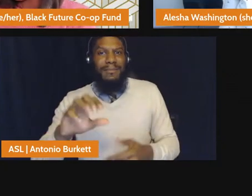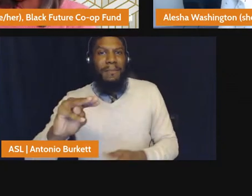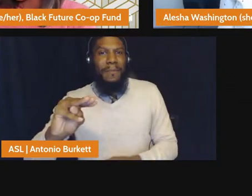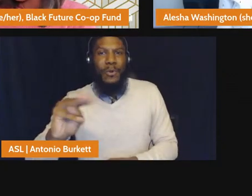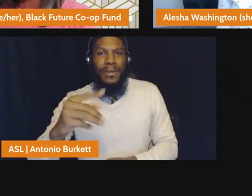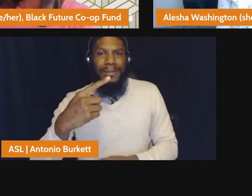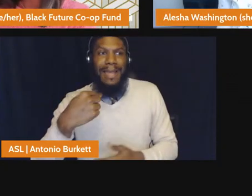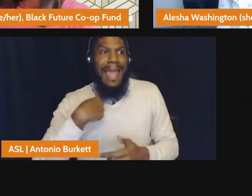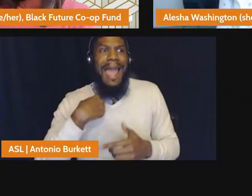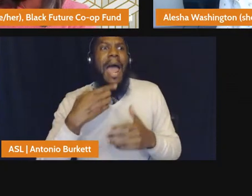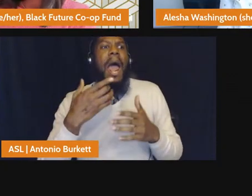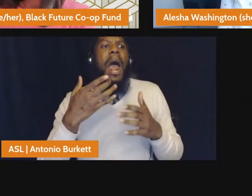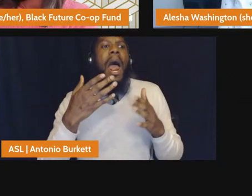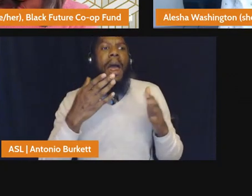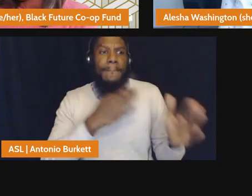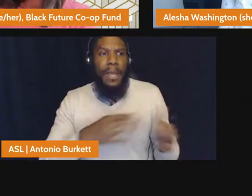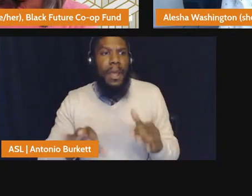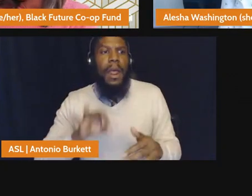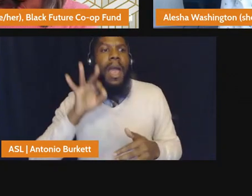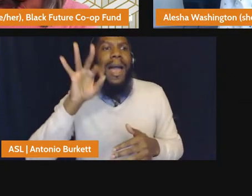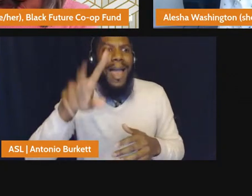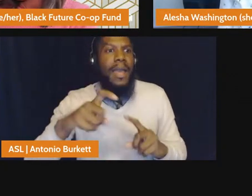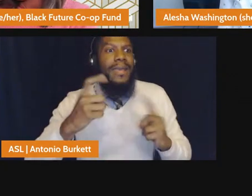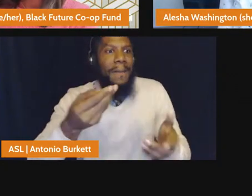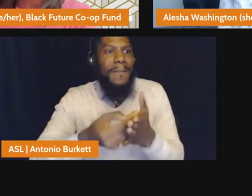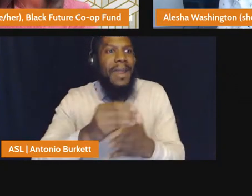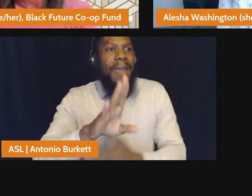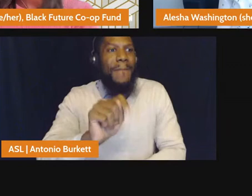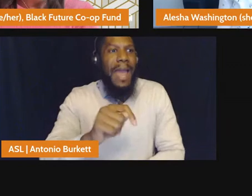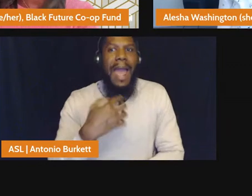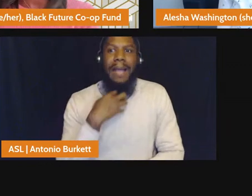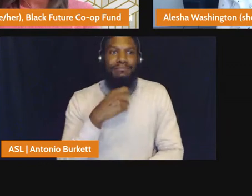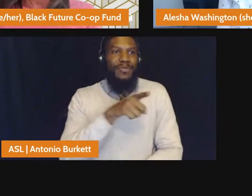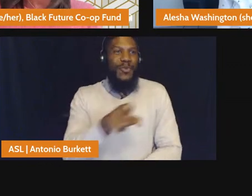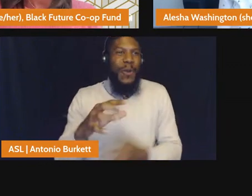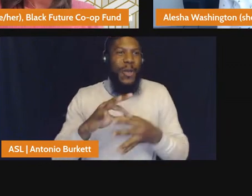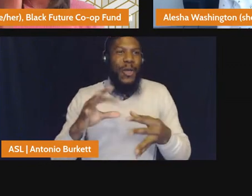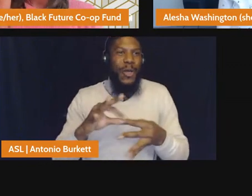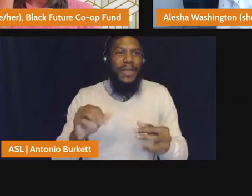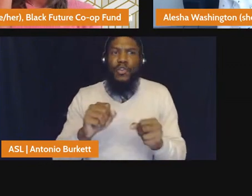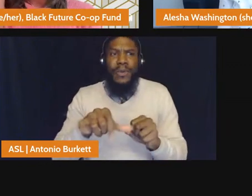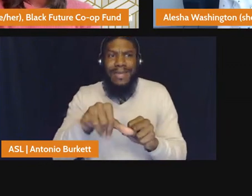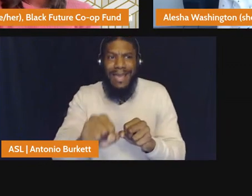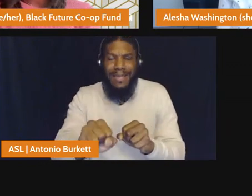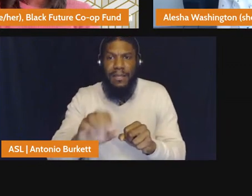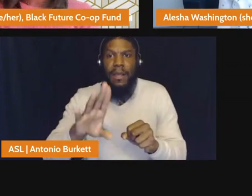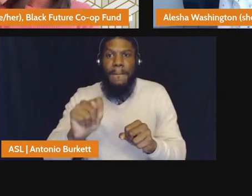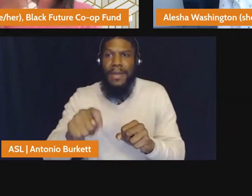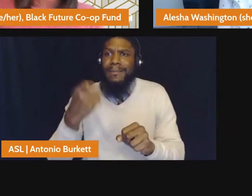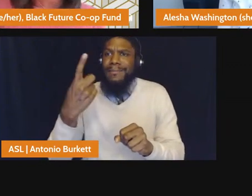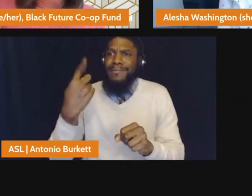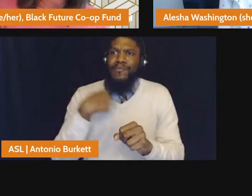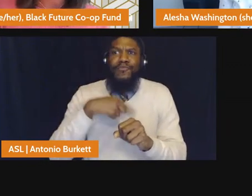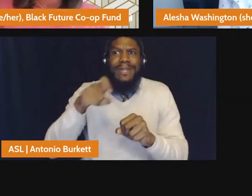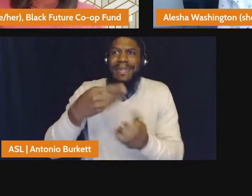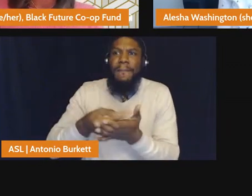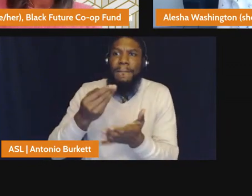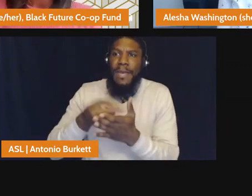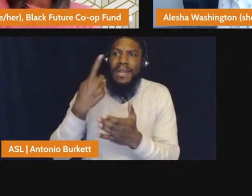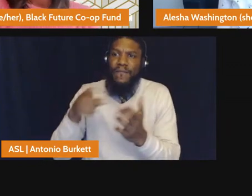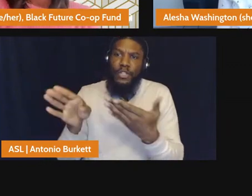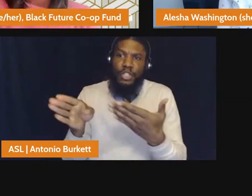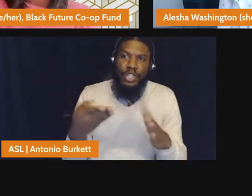So I will underscore that because, look, we live in a capitalist society. We're going to need money to move things. That's just the way it goes.